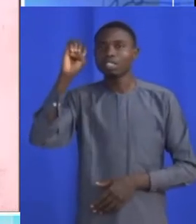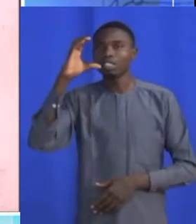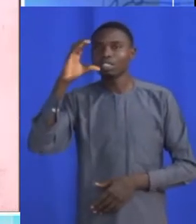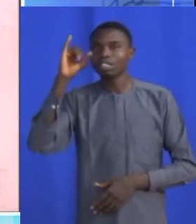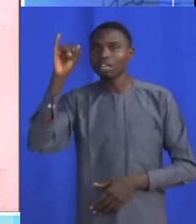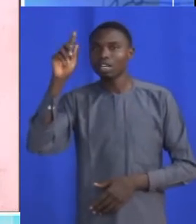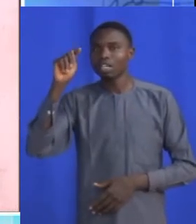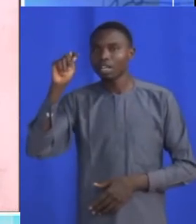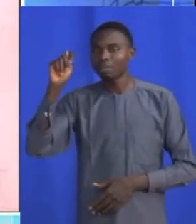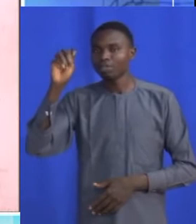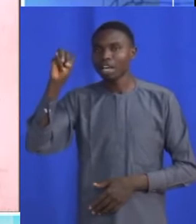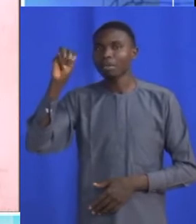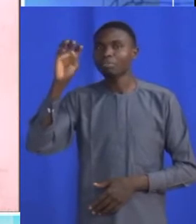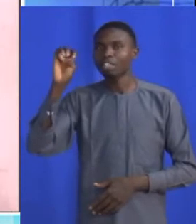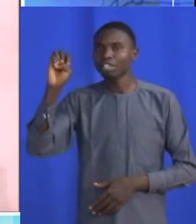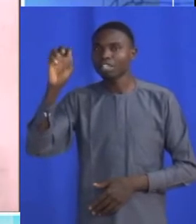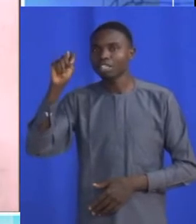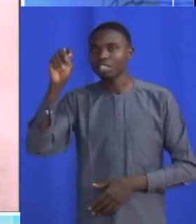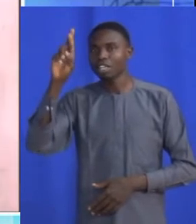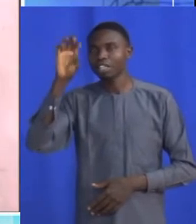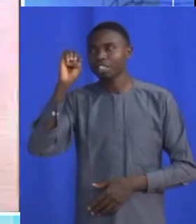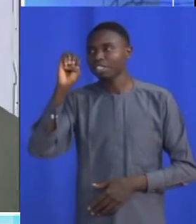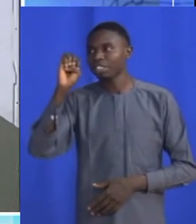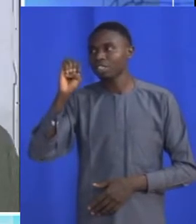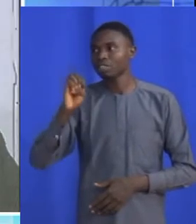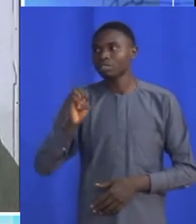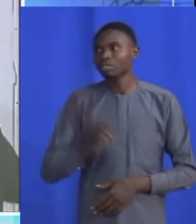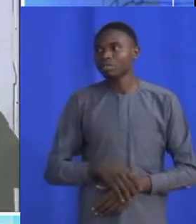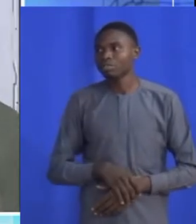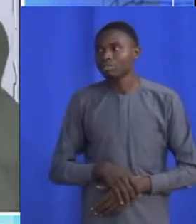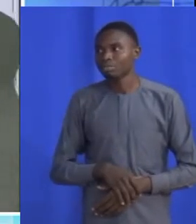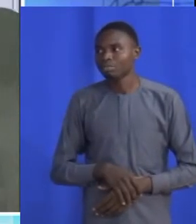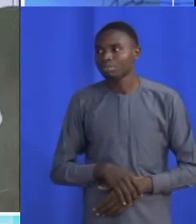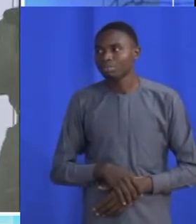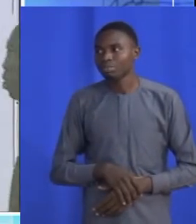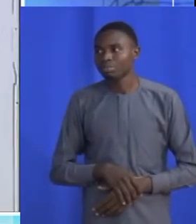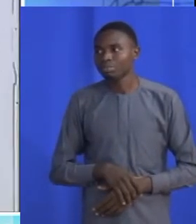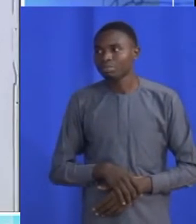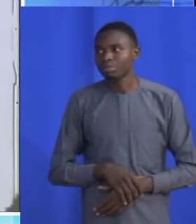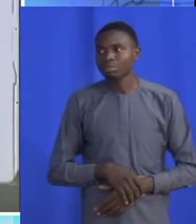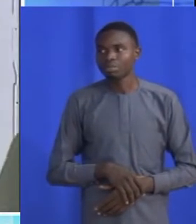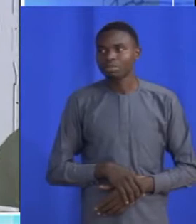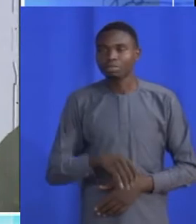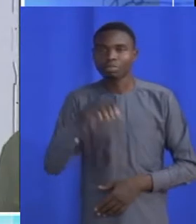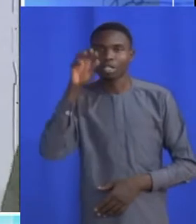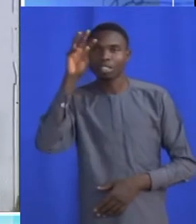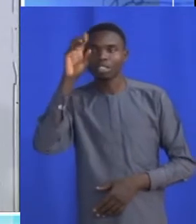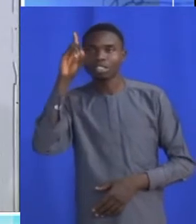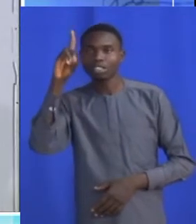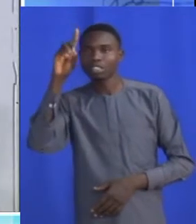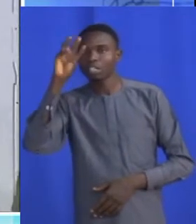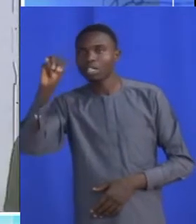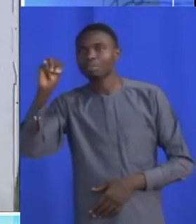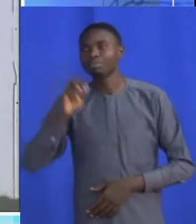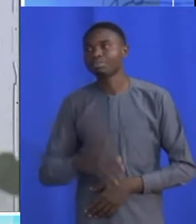hope you are following. We are going to look at how are these laws applied